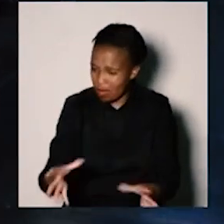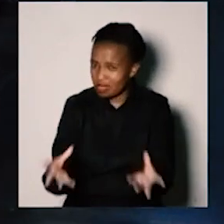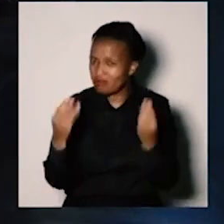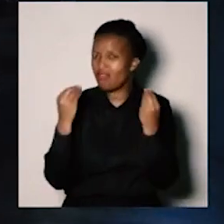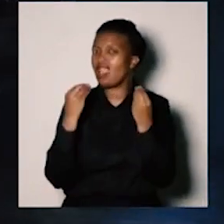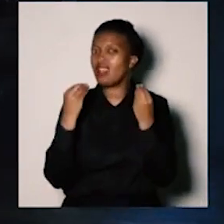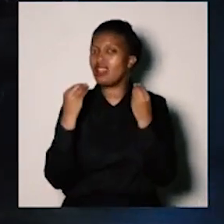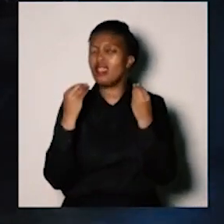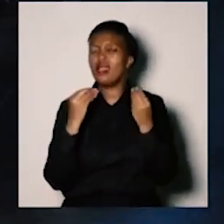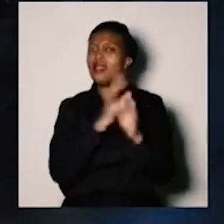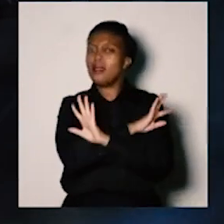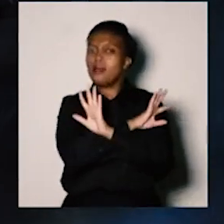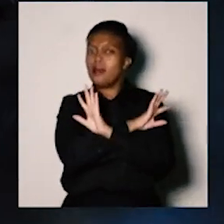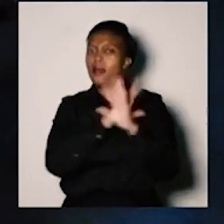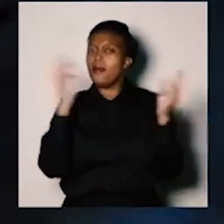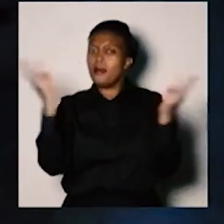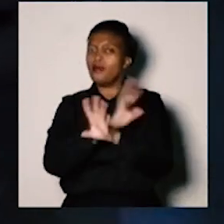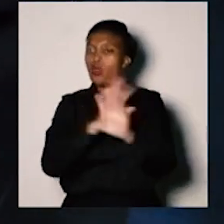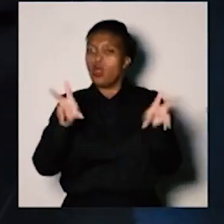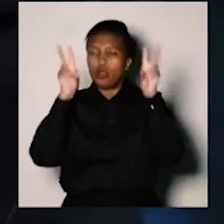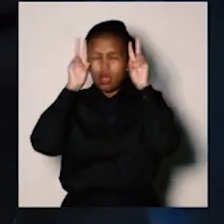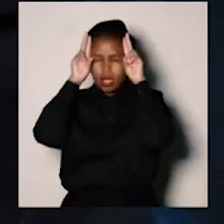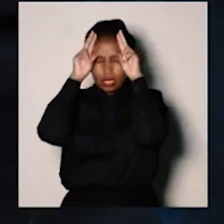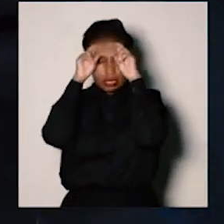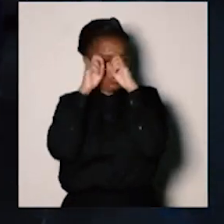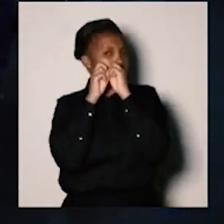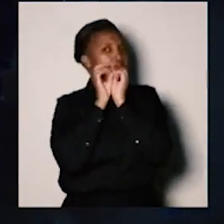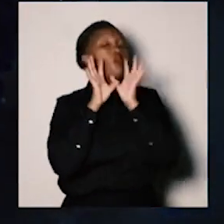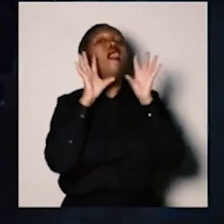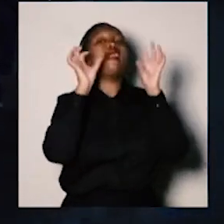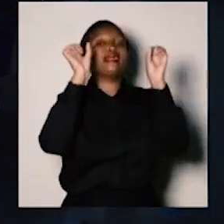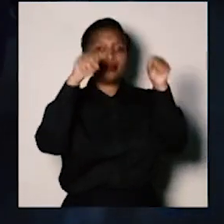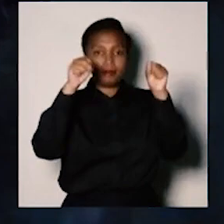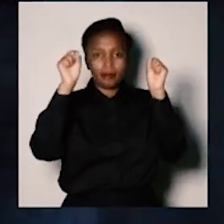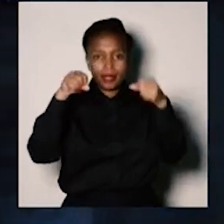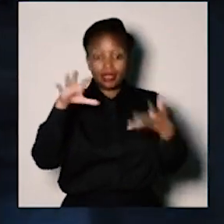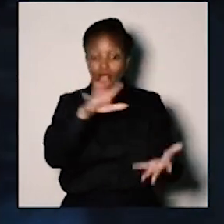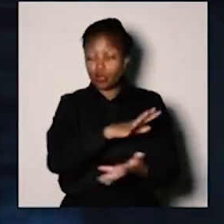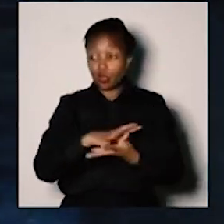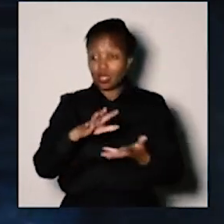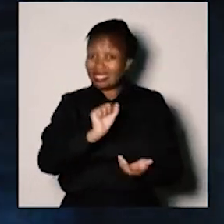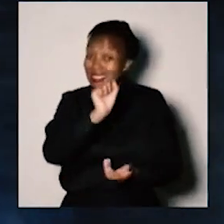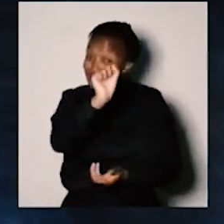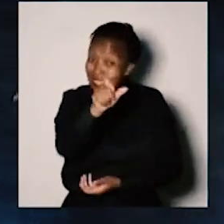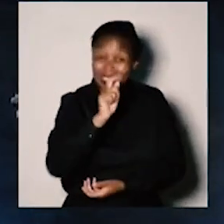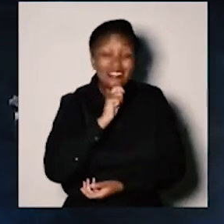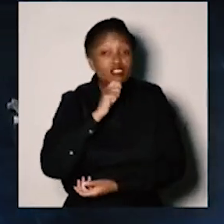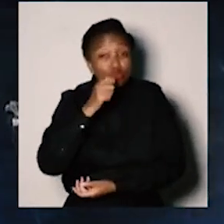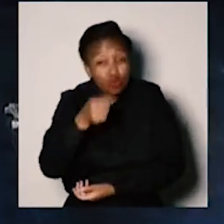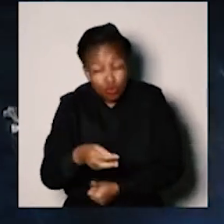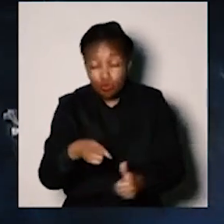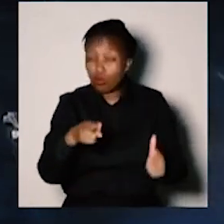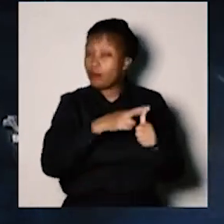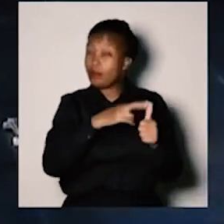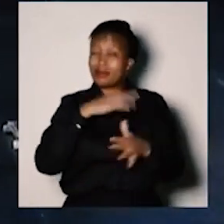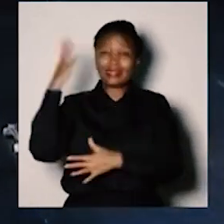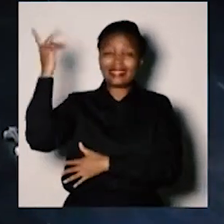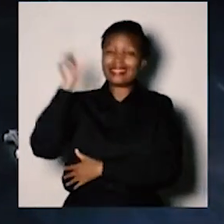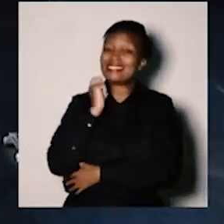people who are not ashamed to admit their true condition, people who will respond to God and say, here